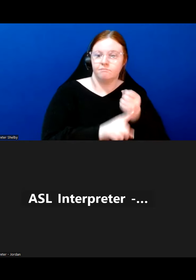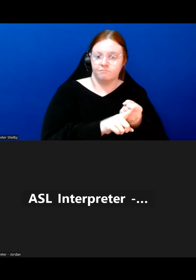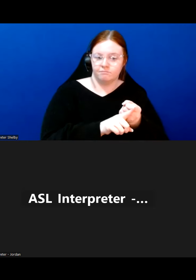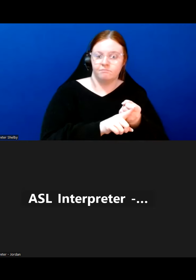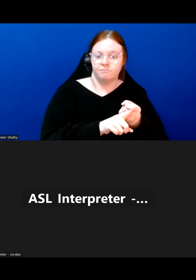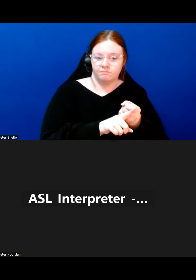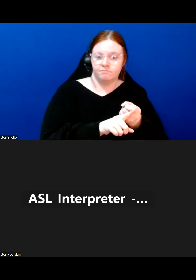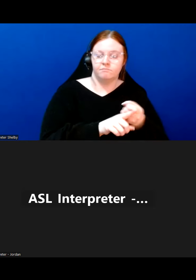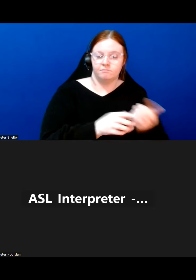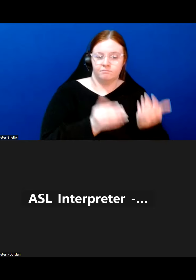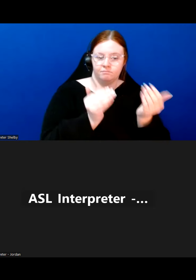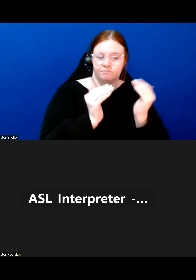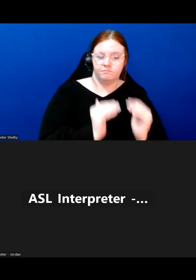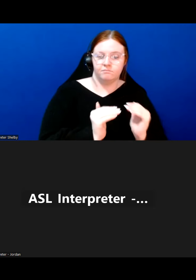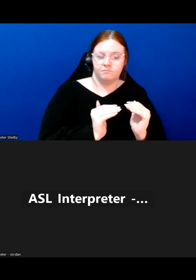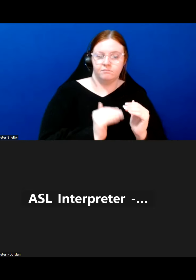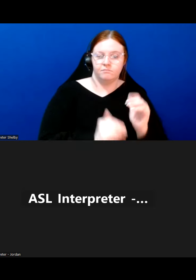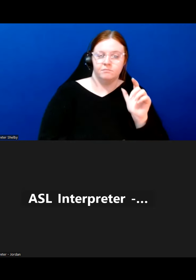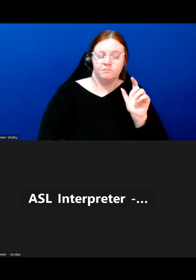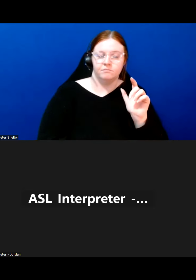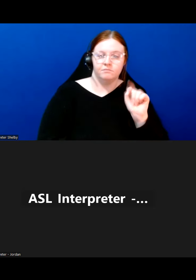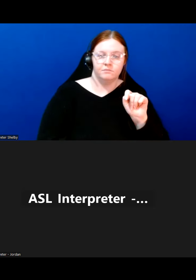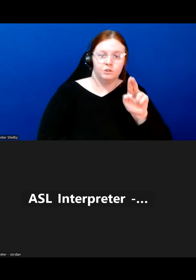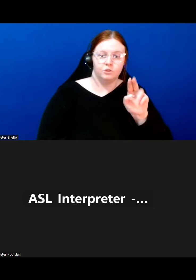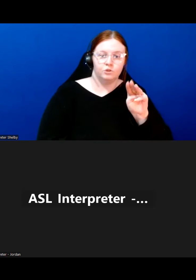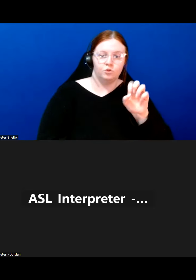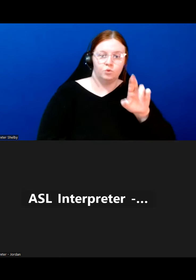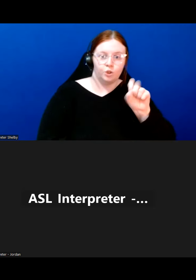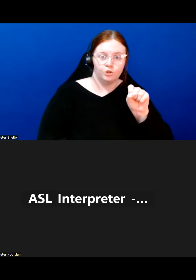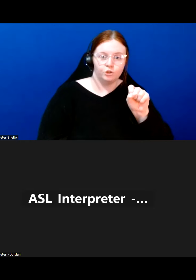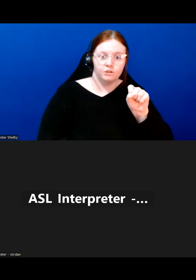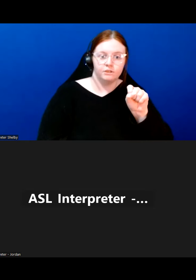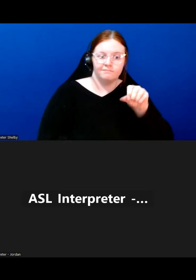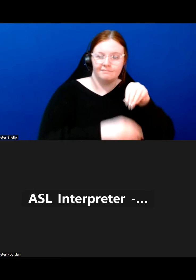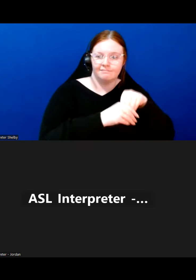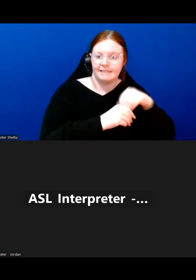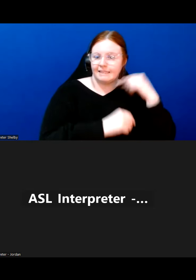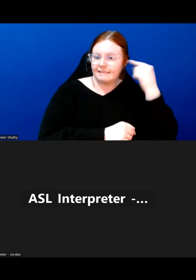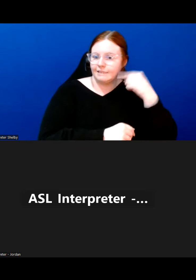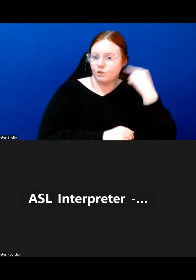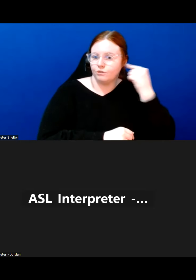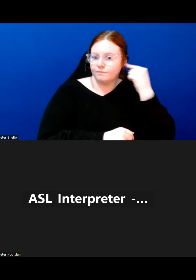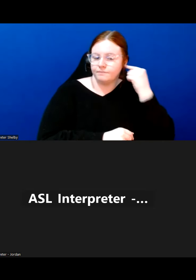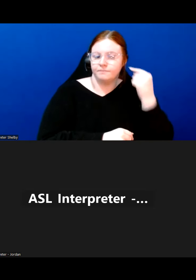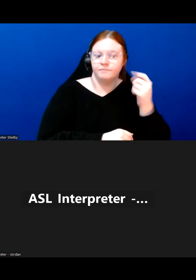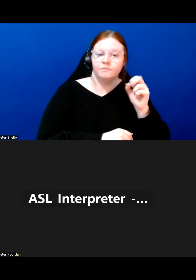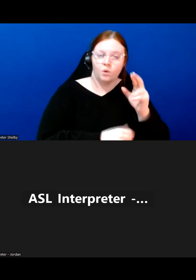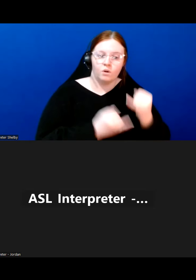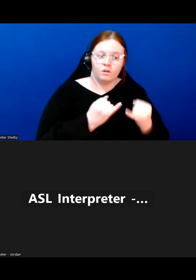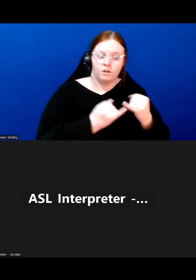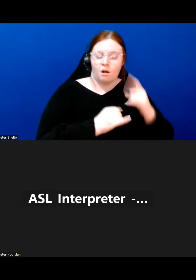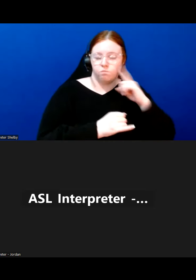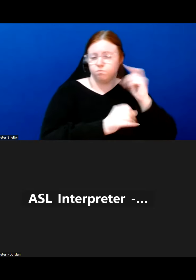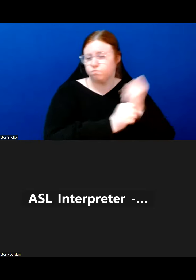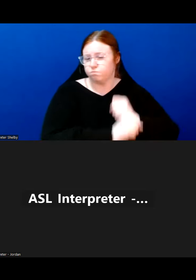loss. Auditory tumors, so tumors in or around the ear, or a blast or